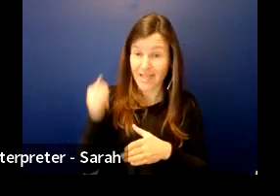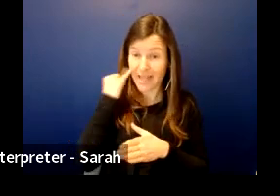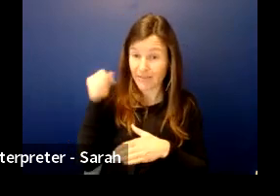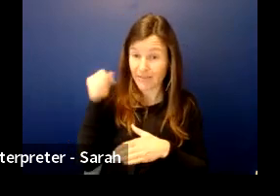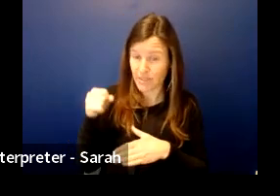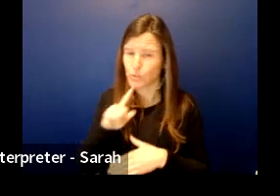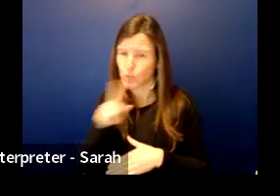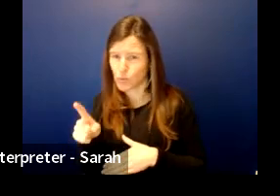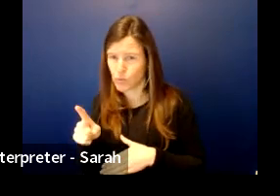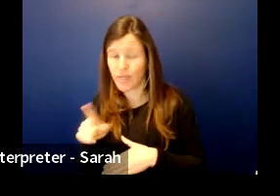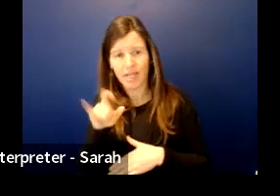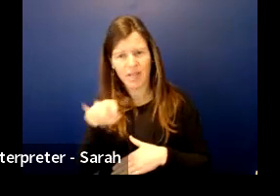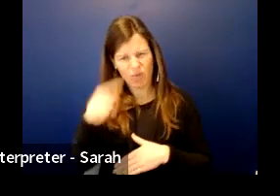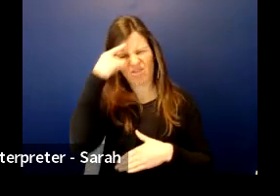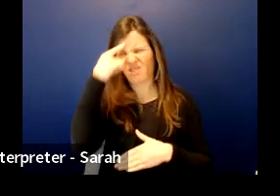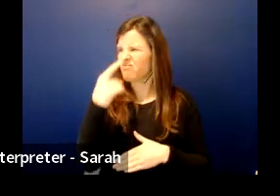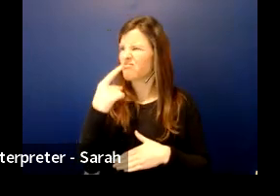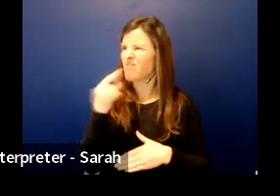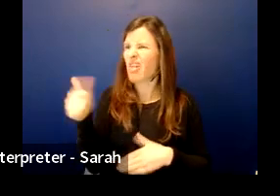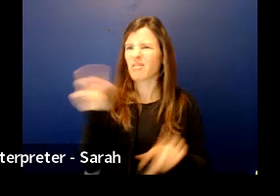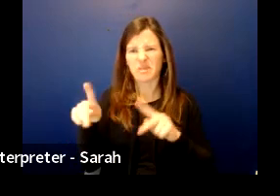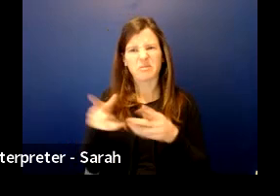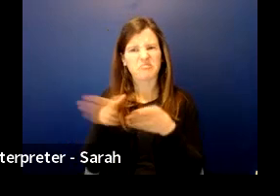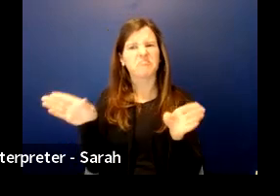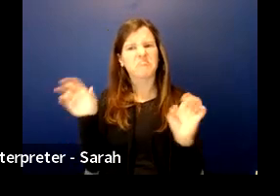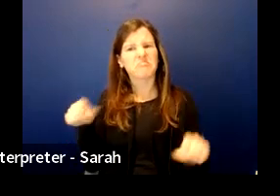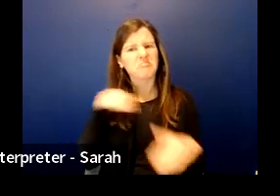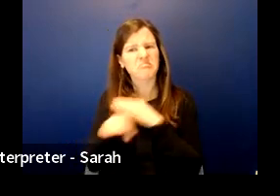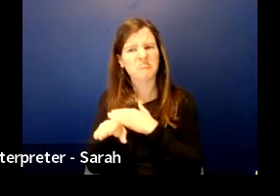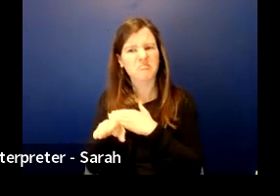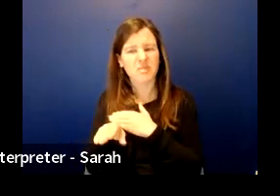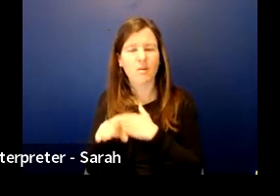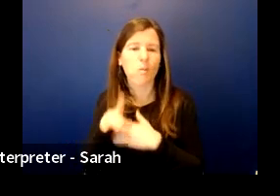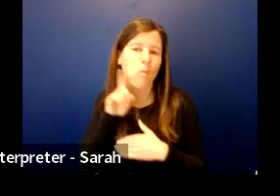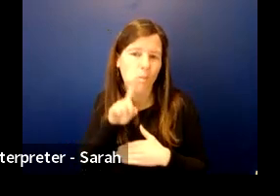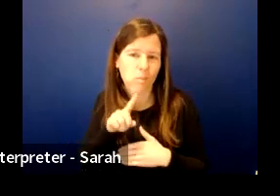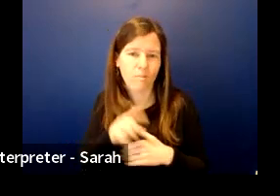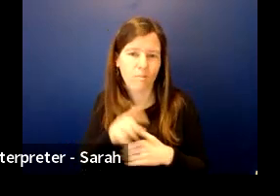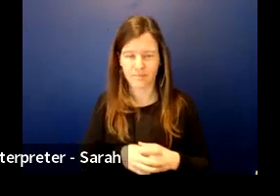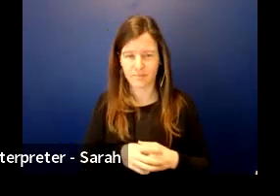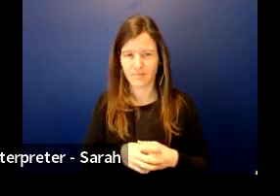you think other people can visit the BC Archives, you would select false.